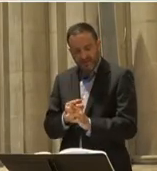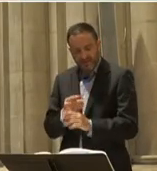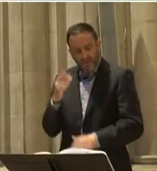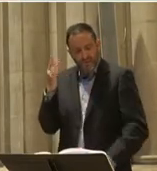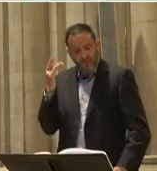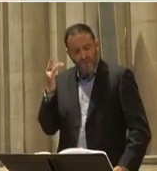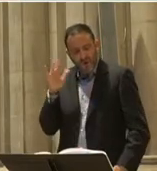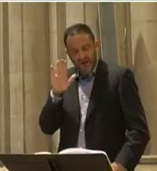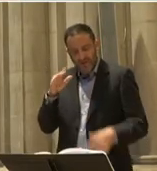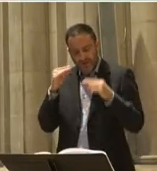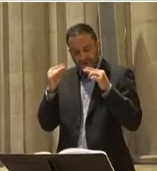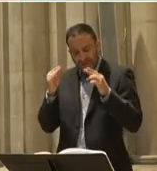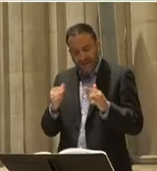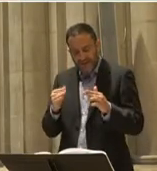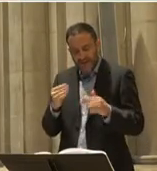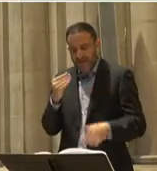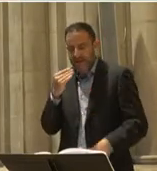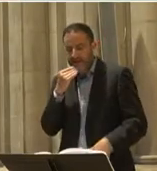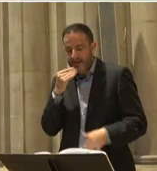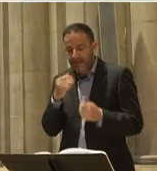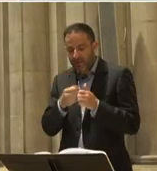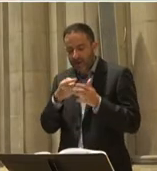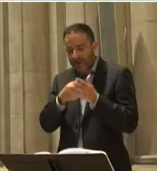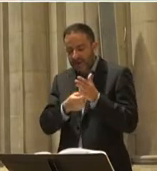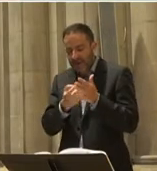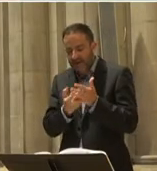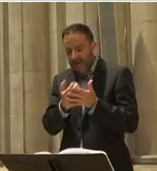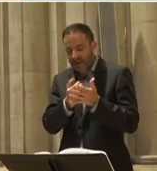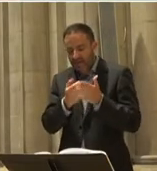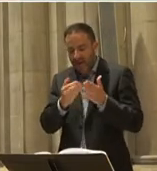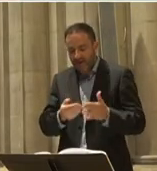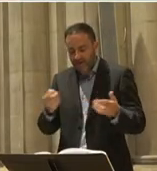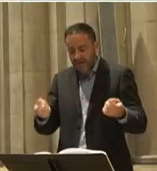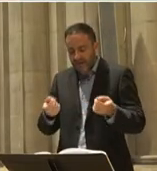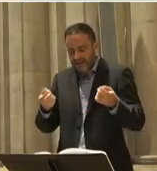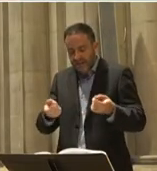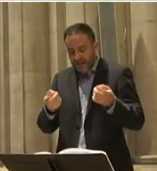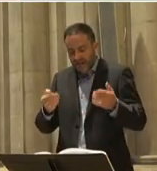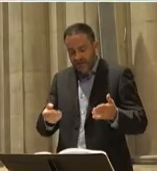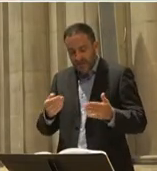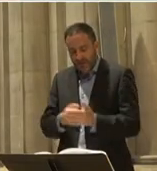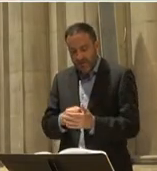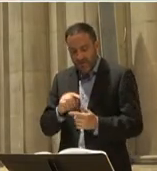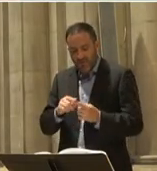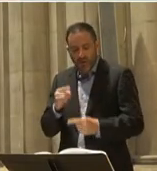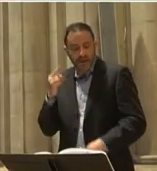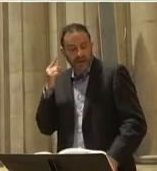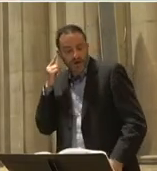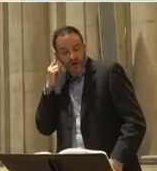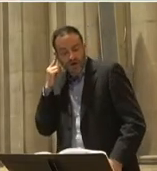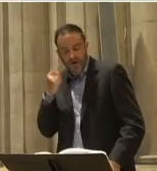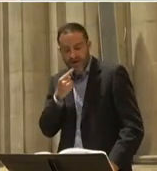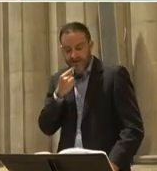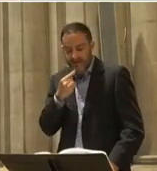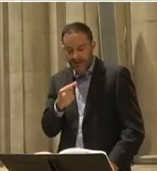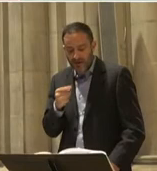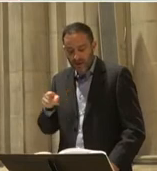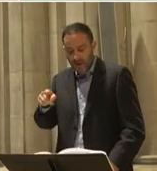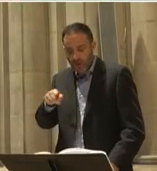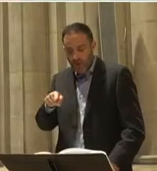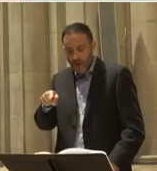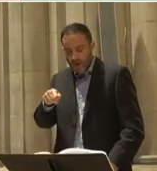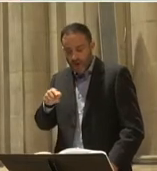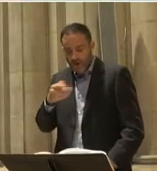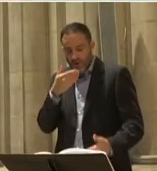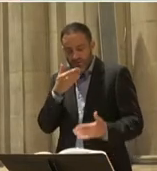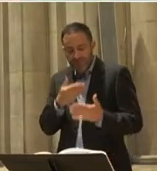disciples, why does your teacher eat with tax collectors and sinners? But when he heard this, he said, those who